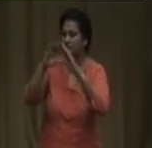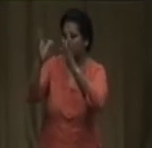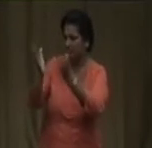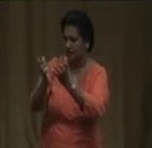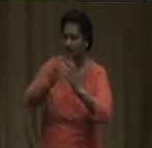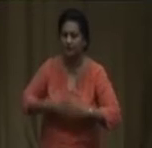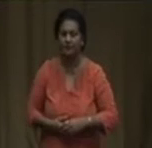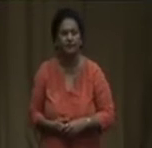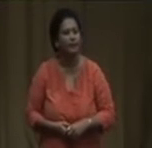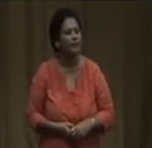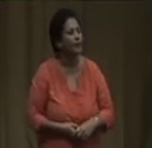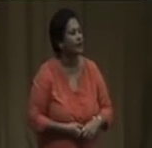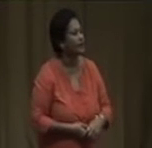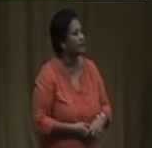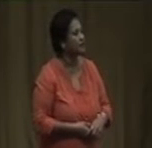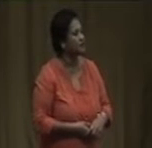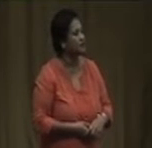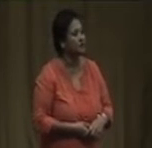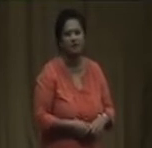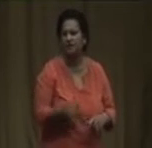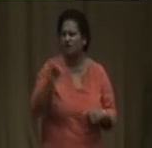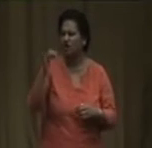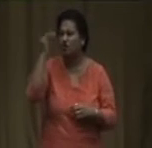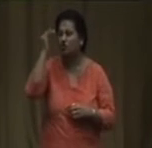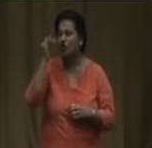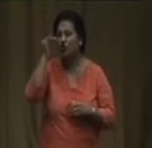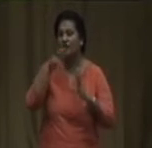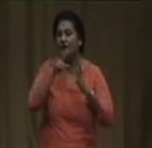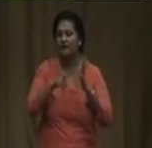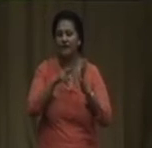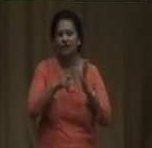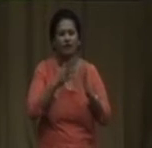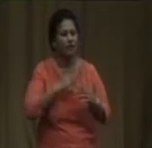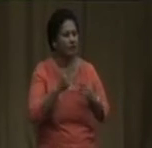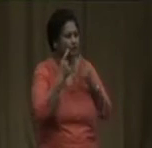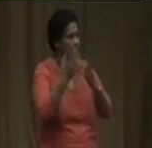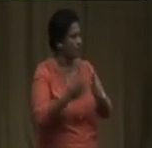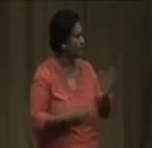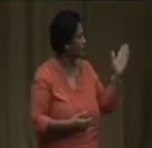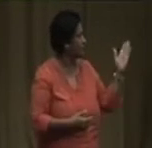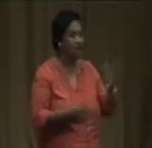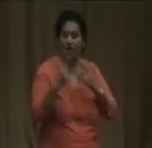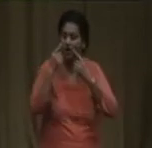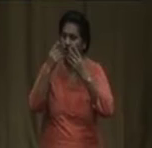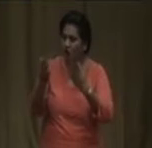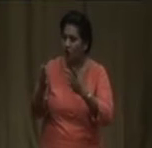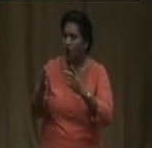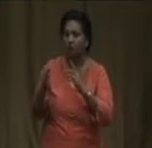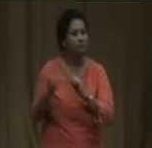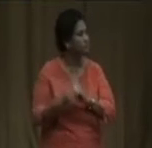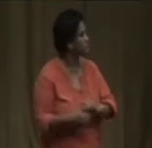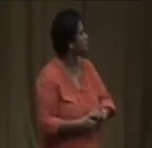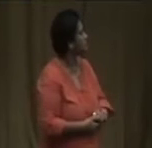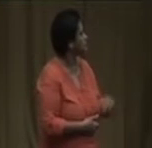And at this point, I'd just like to play a very short video clip which illustrates the OerU concept from